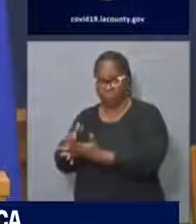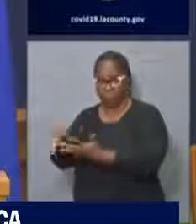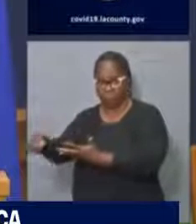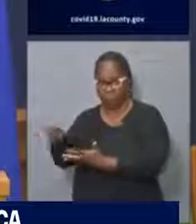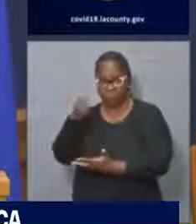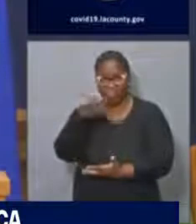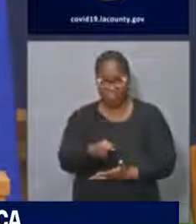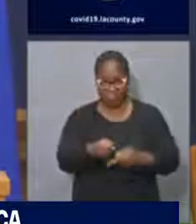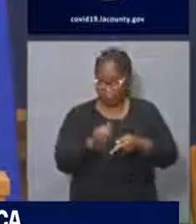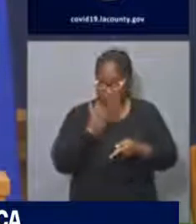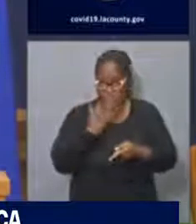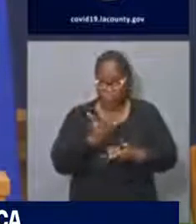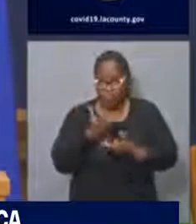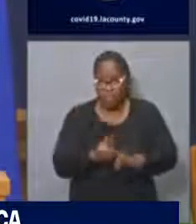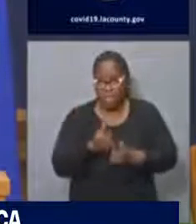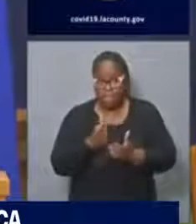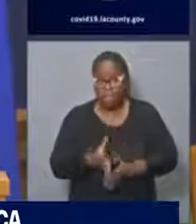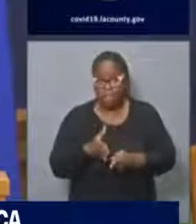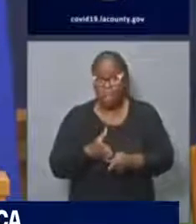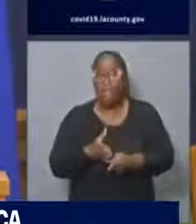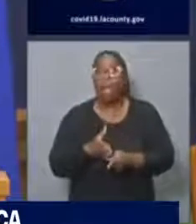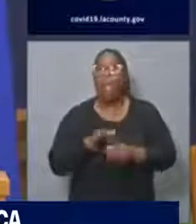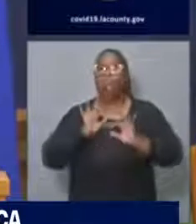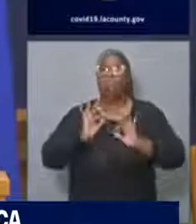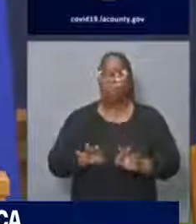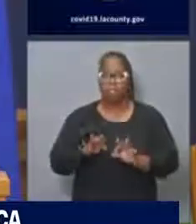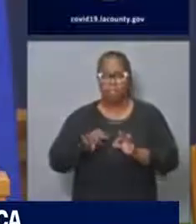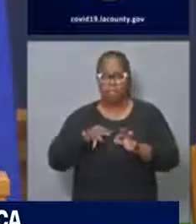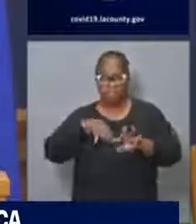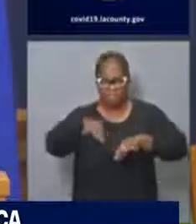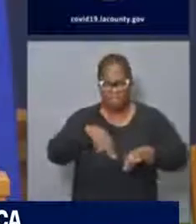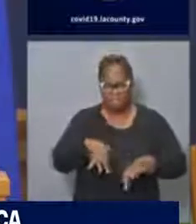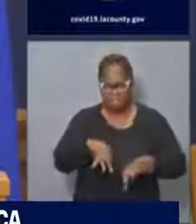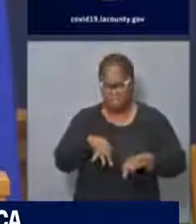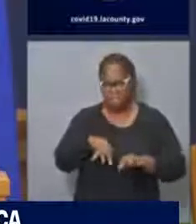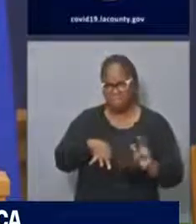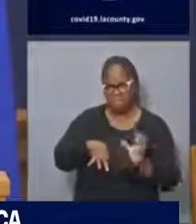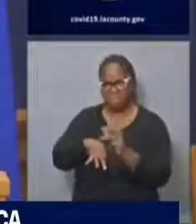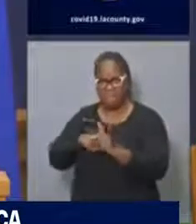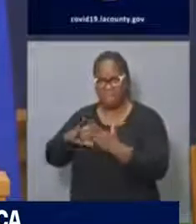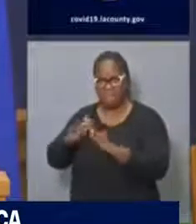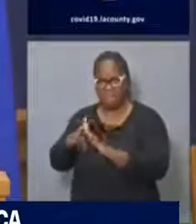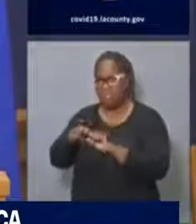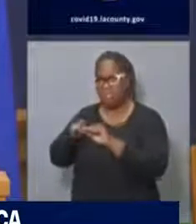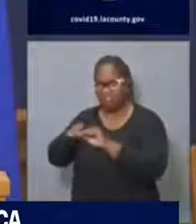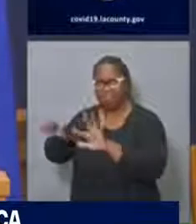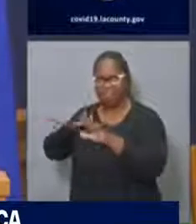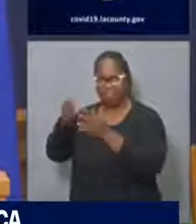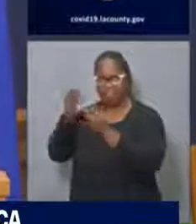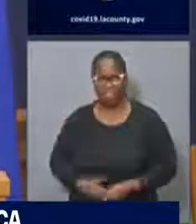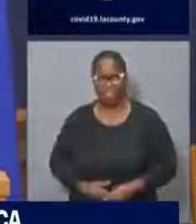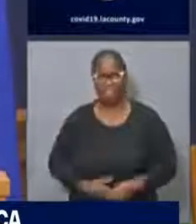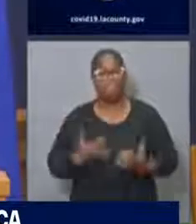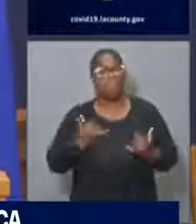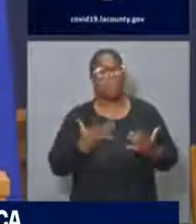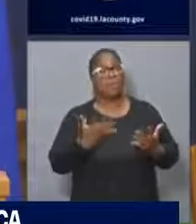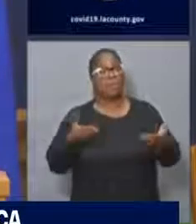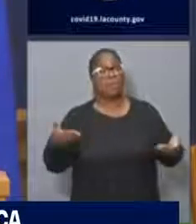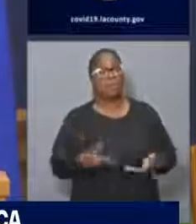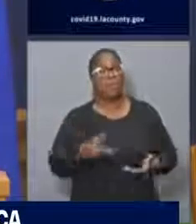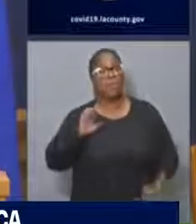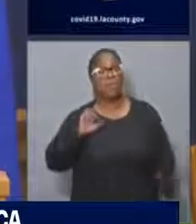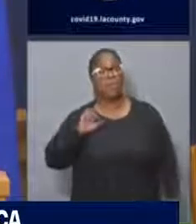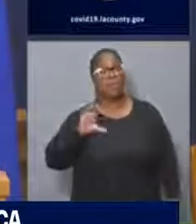trusted messengers, more effectively reach our most at-risk and under-resourced communities. I'd now like to Dr.